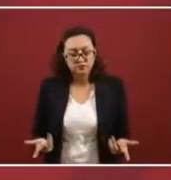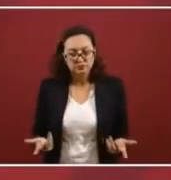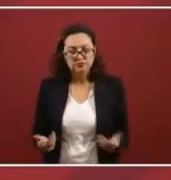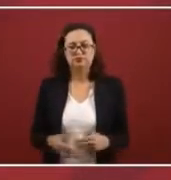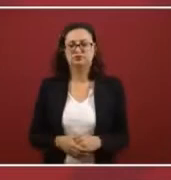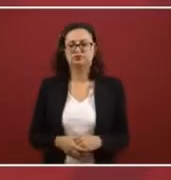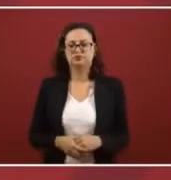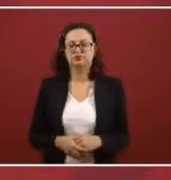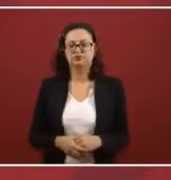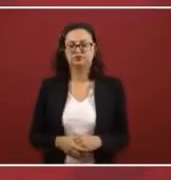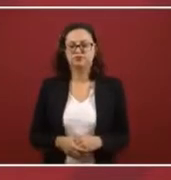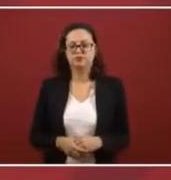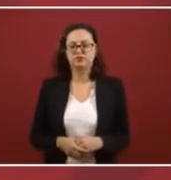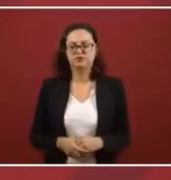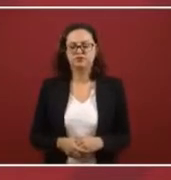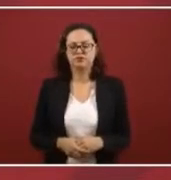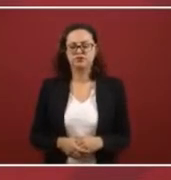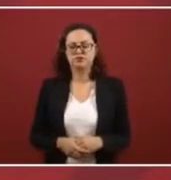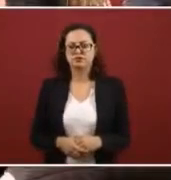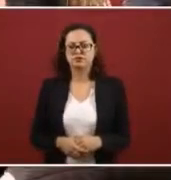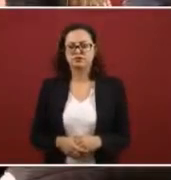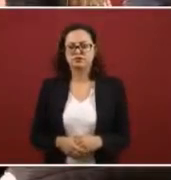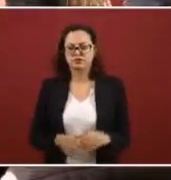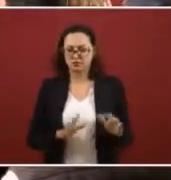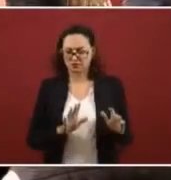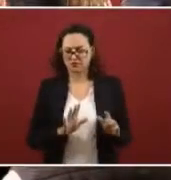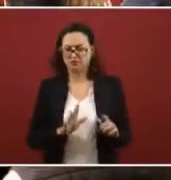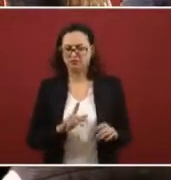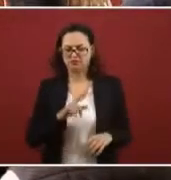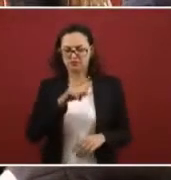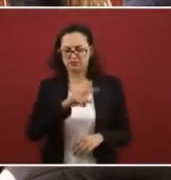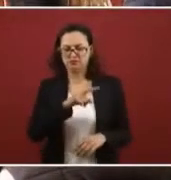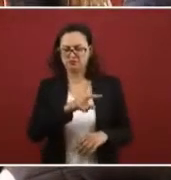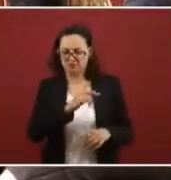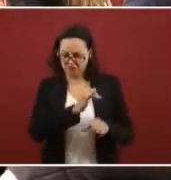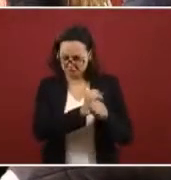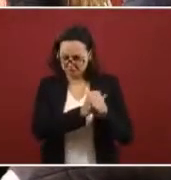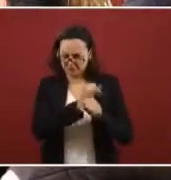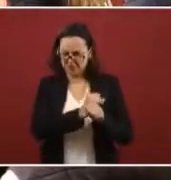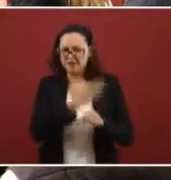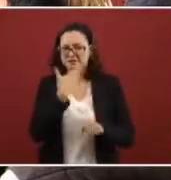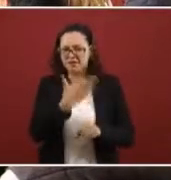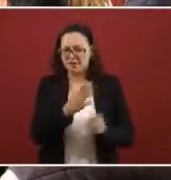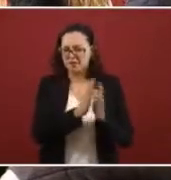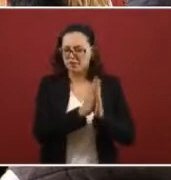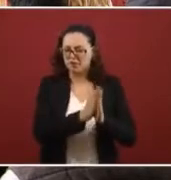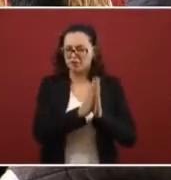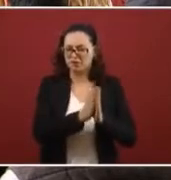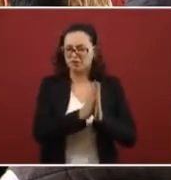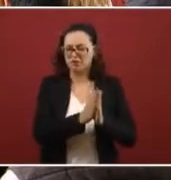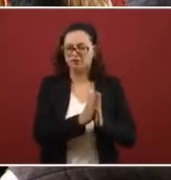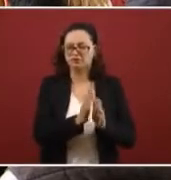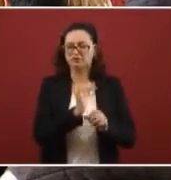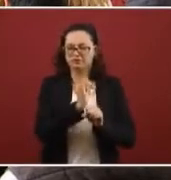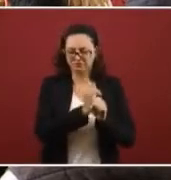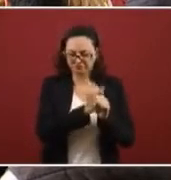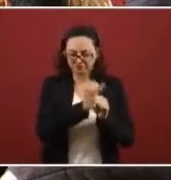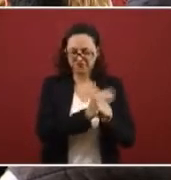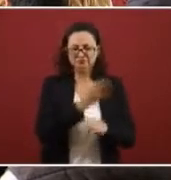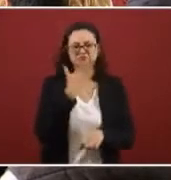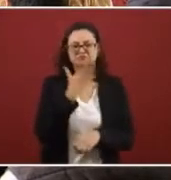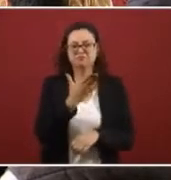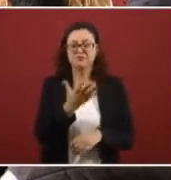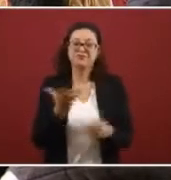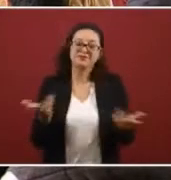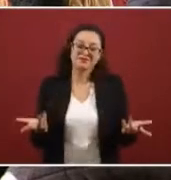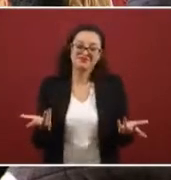¿por qué no mientras seguimos? Why don't you check while we sí, continue? Porque because a eso me refiero,